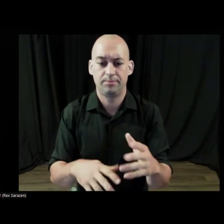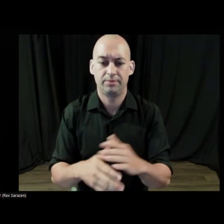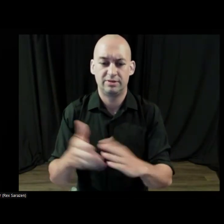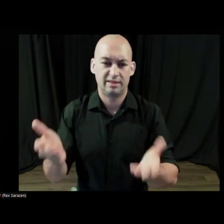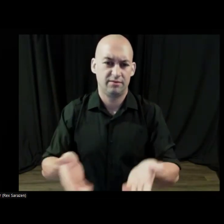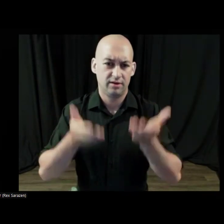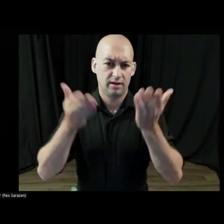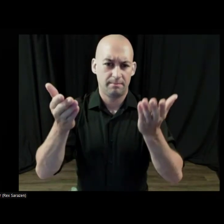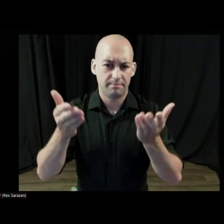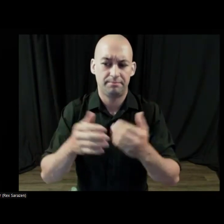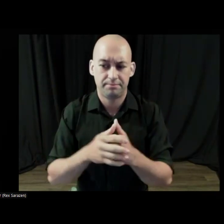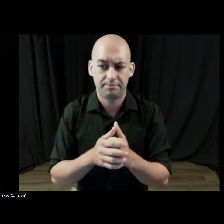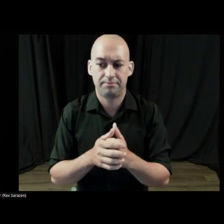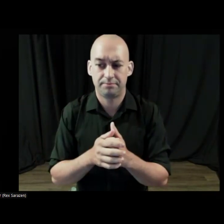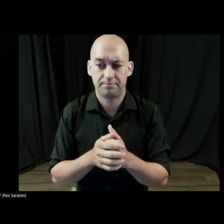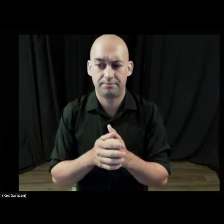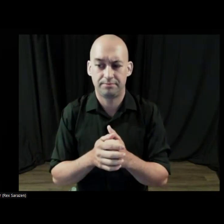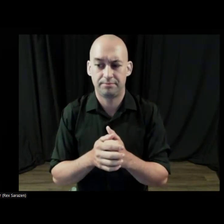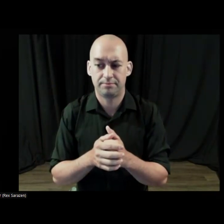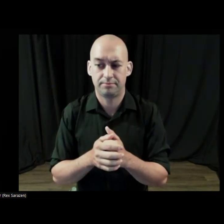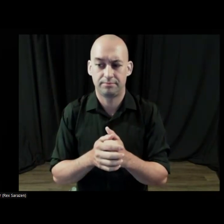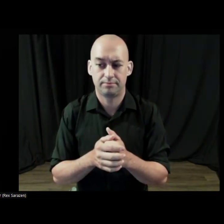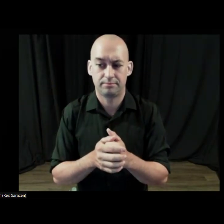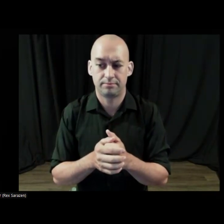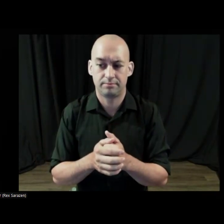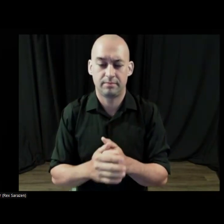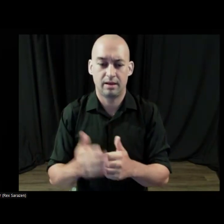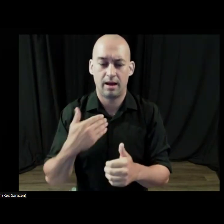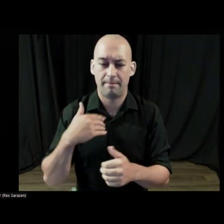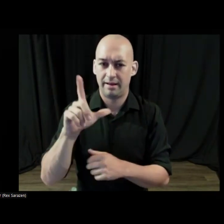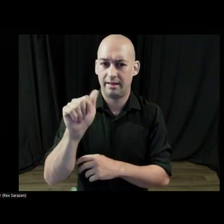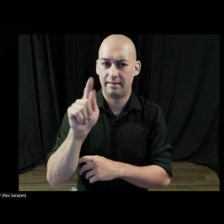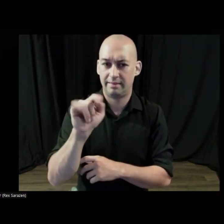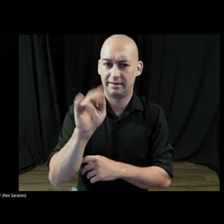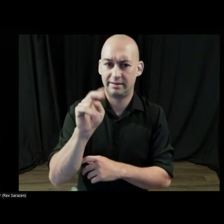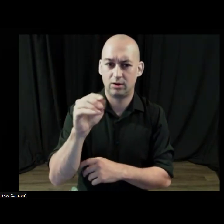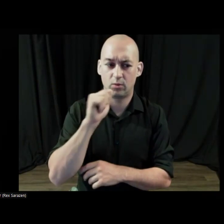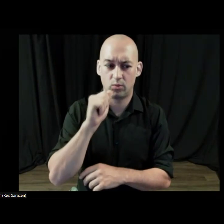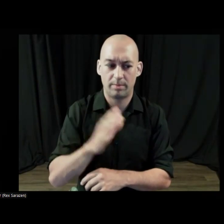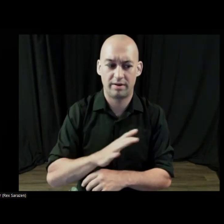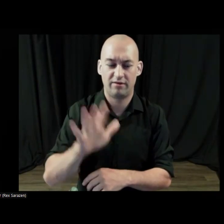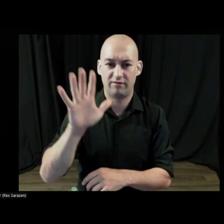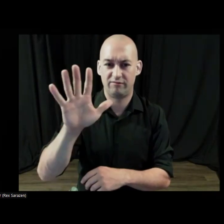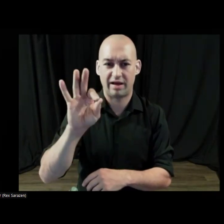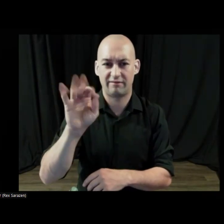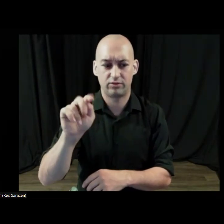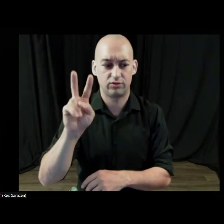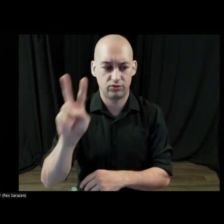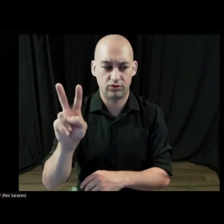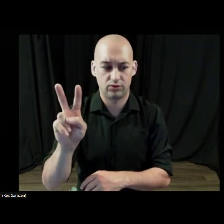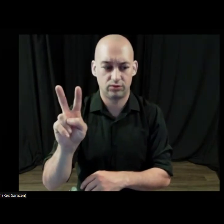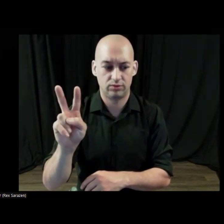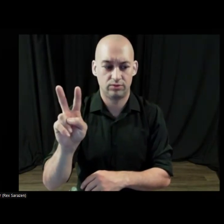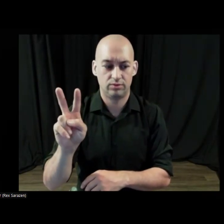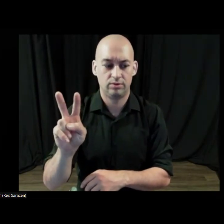it. So I am a Latina woman. I am 5'2". I have